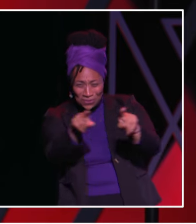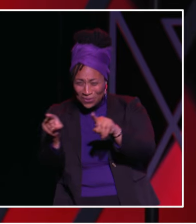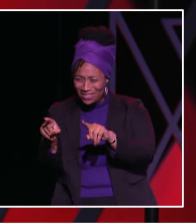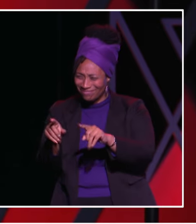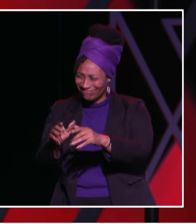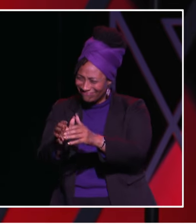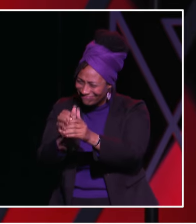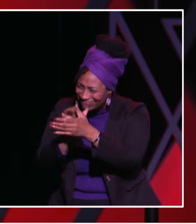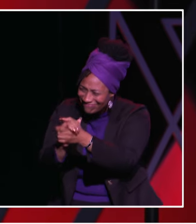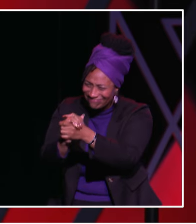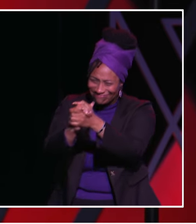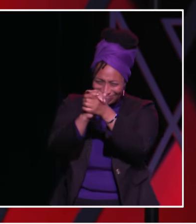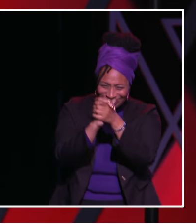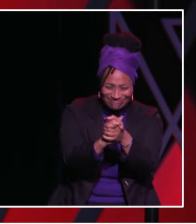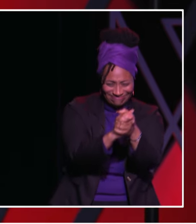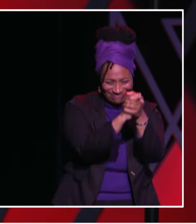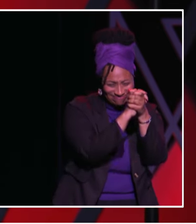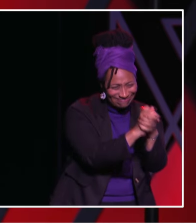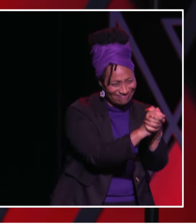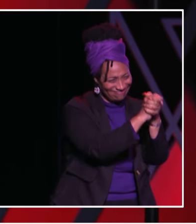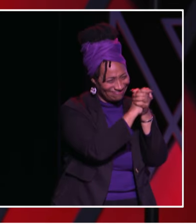applause?